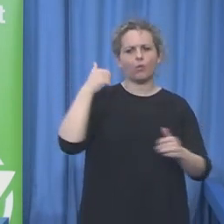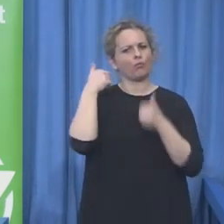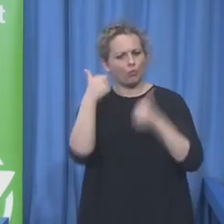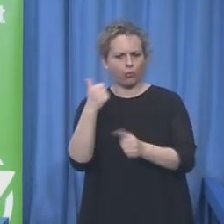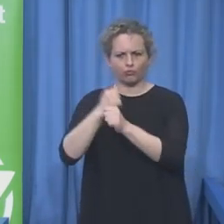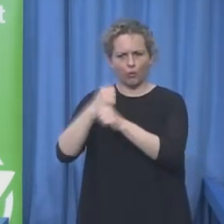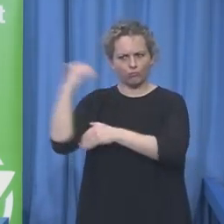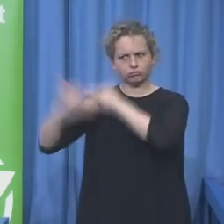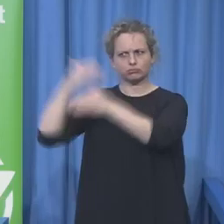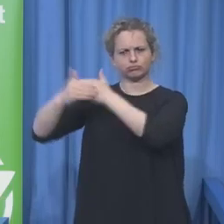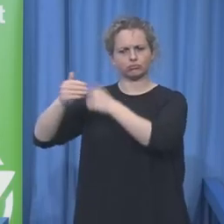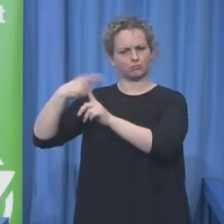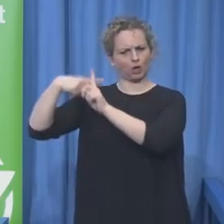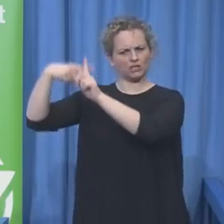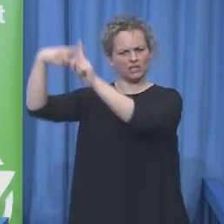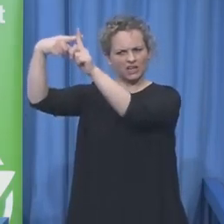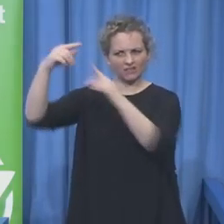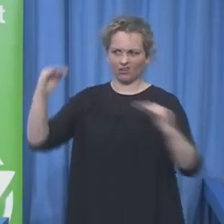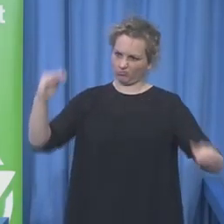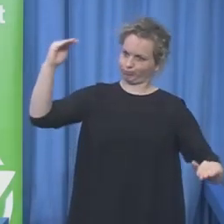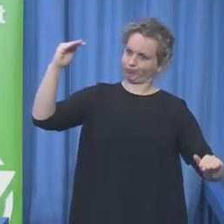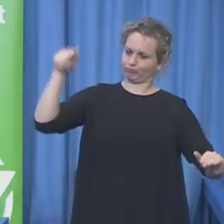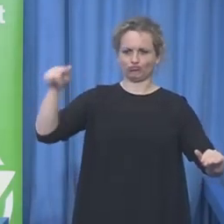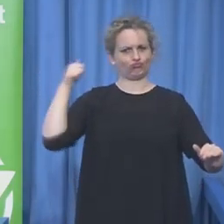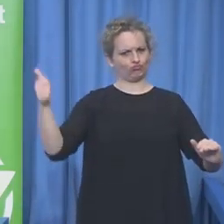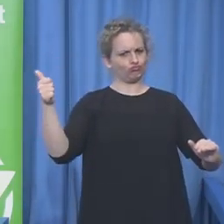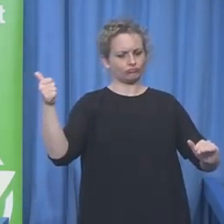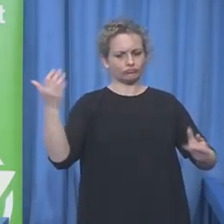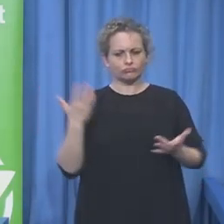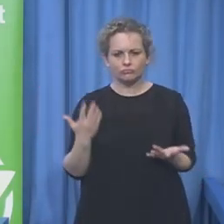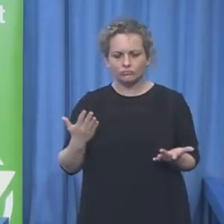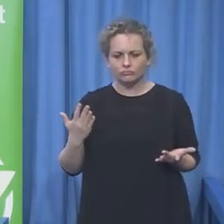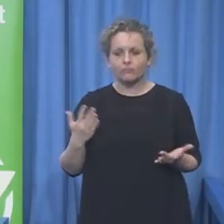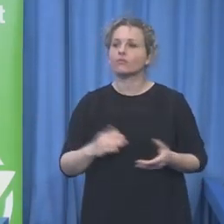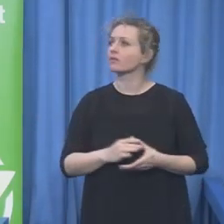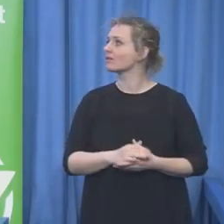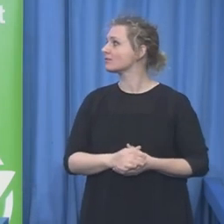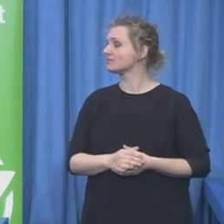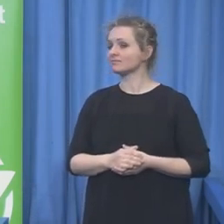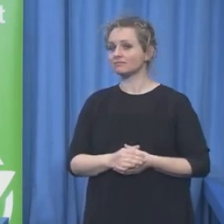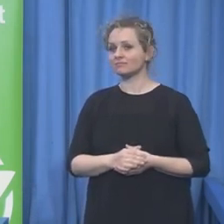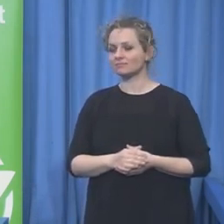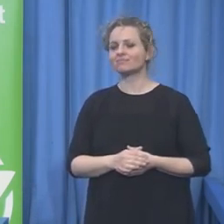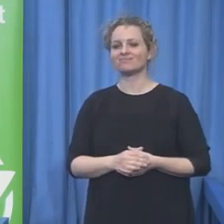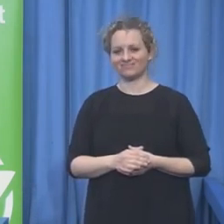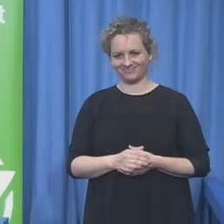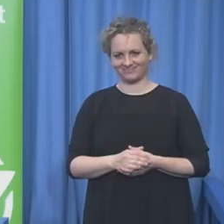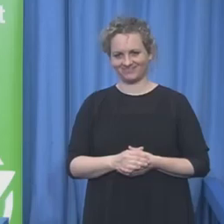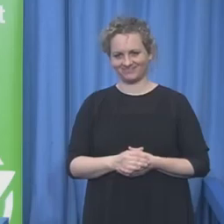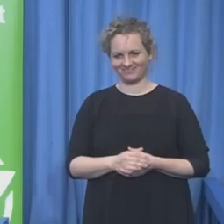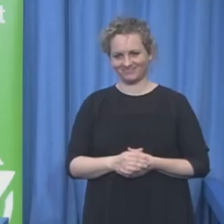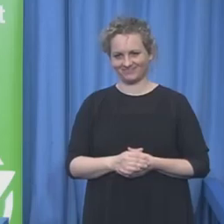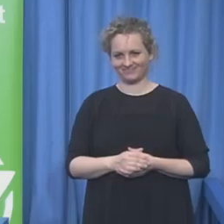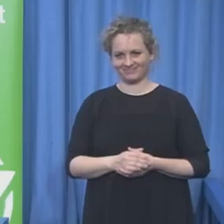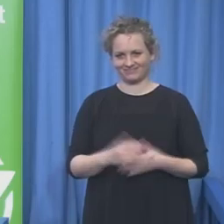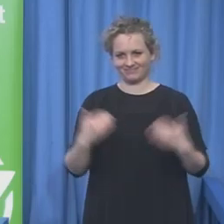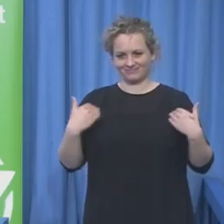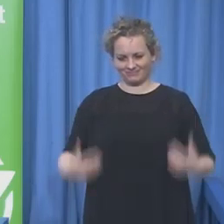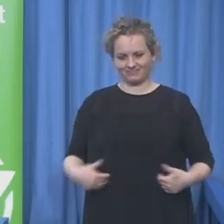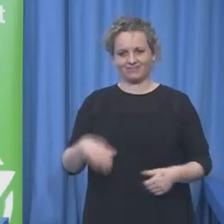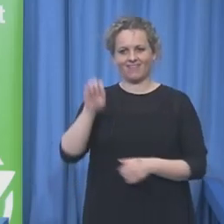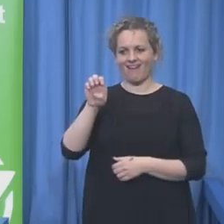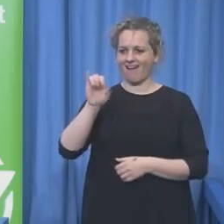So our next speaker is Irad Eichler from Israel. I know that you work for